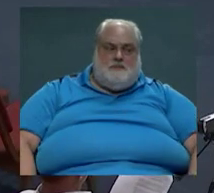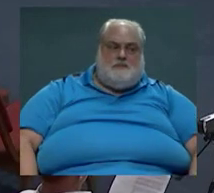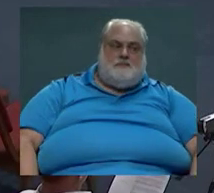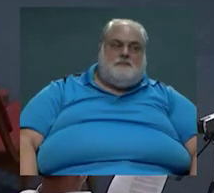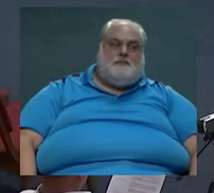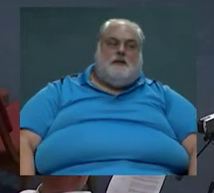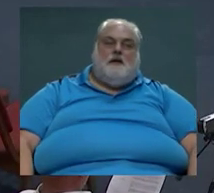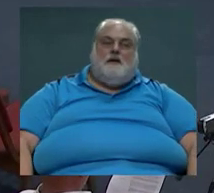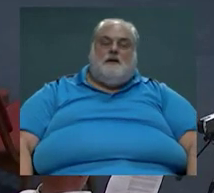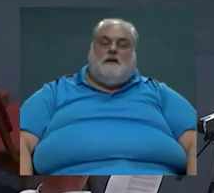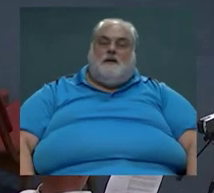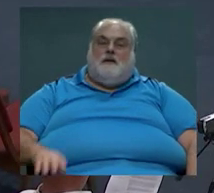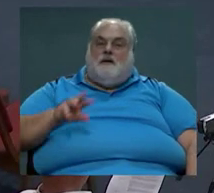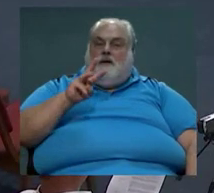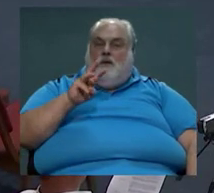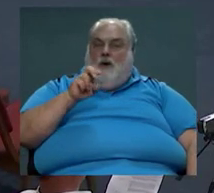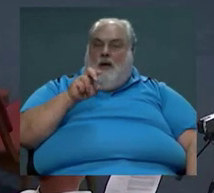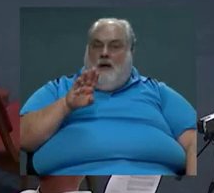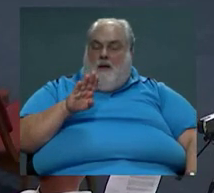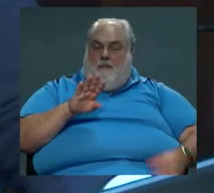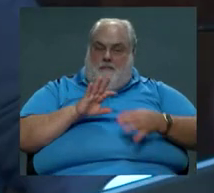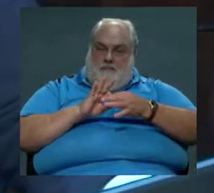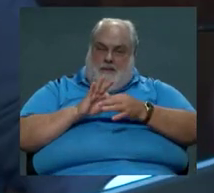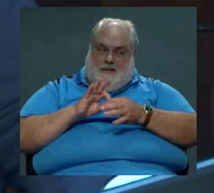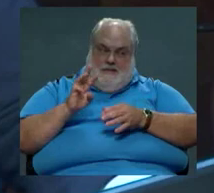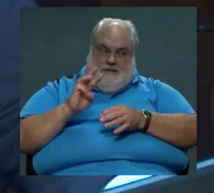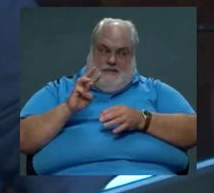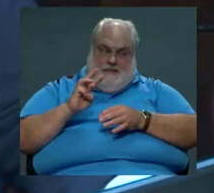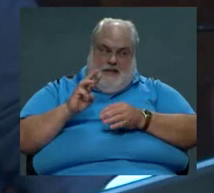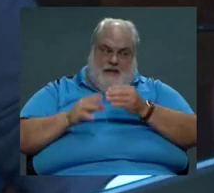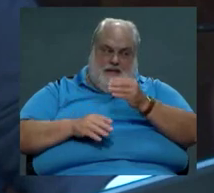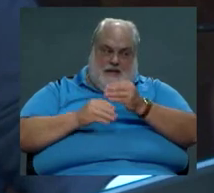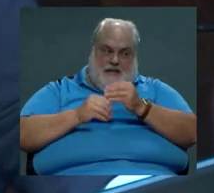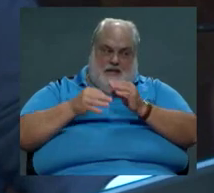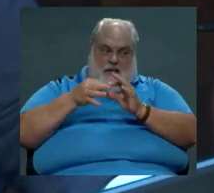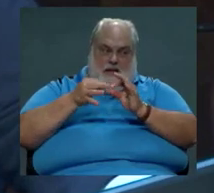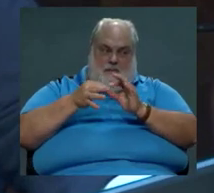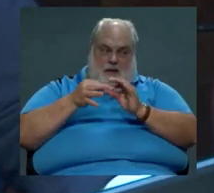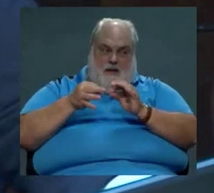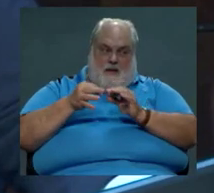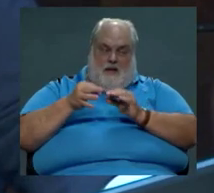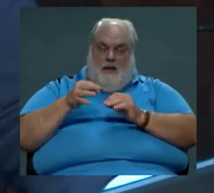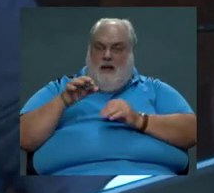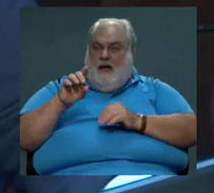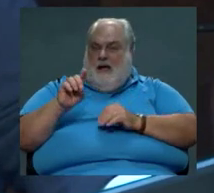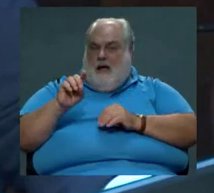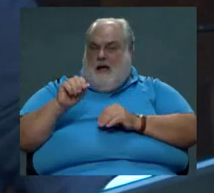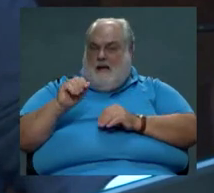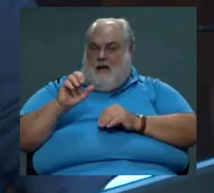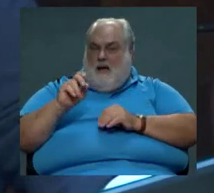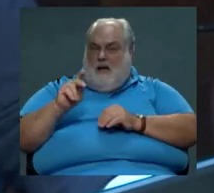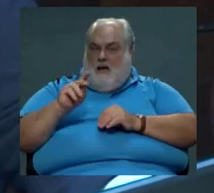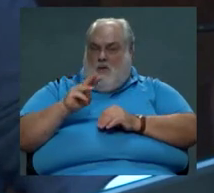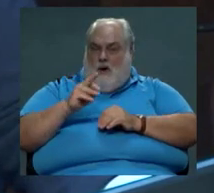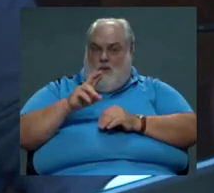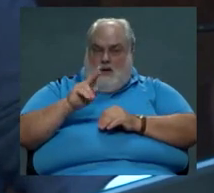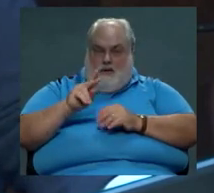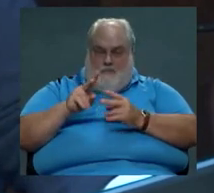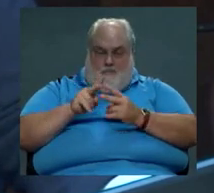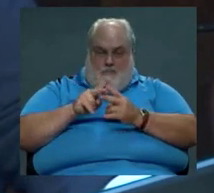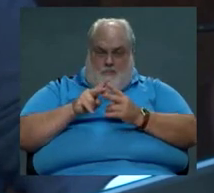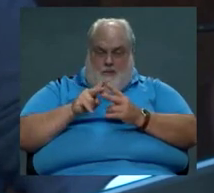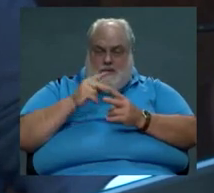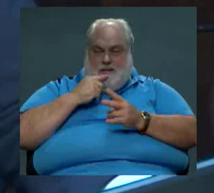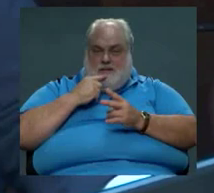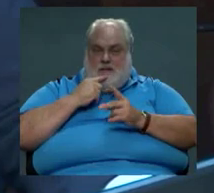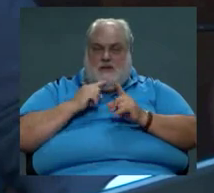Okay. Vice Mayor Webb on 6. Please. Thank you. And it's just in addition to what Directors Adcock and Weirich said, when